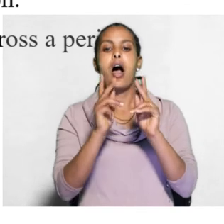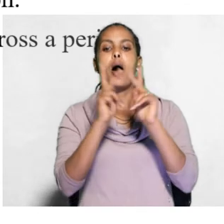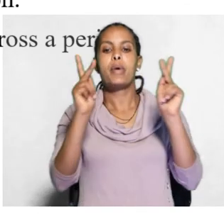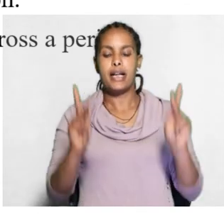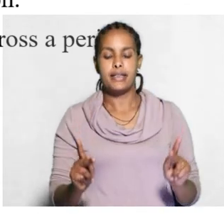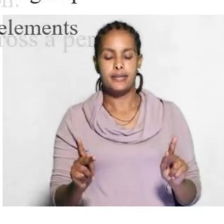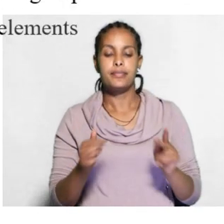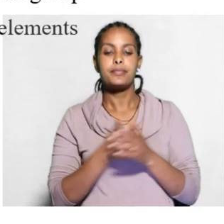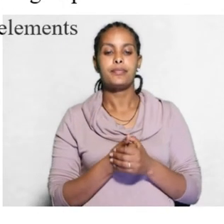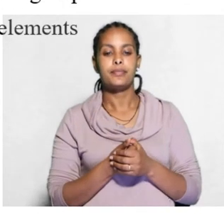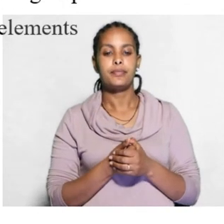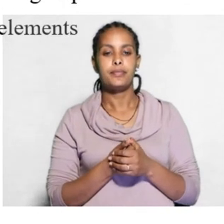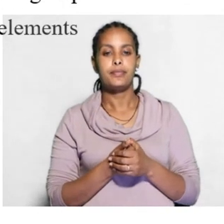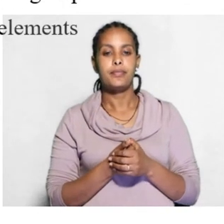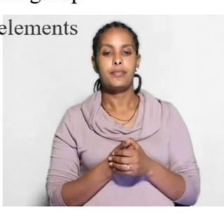period.